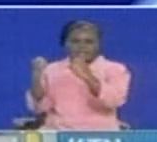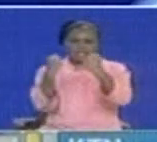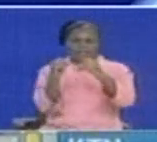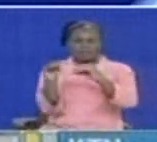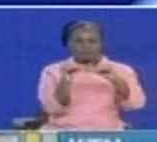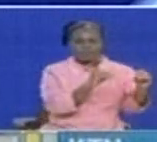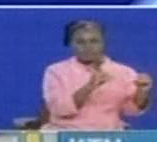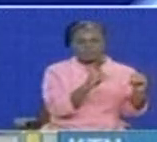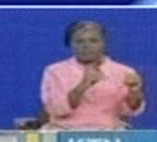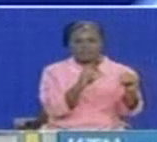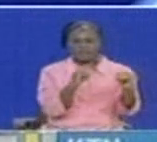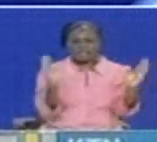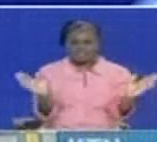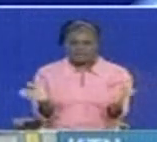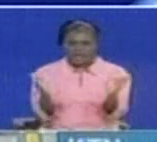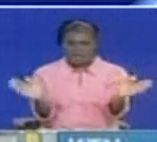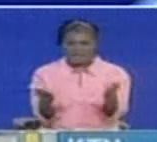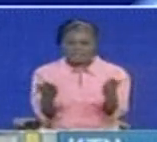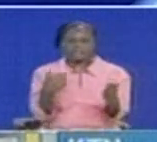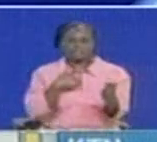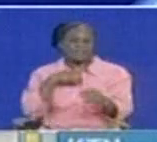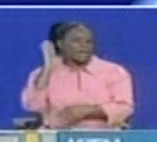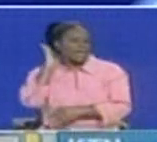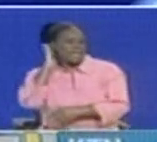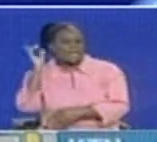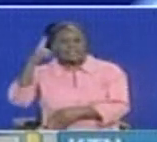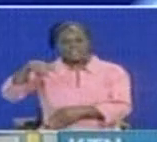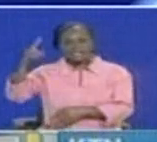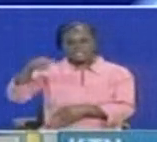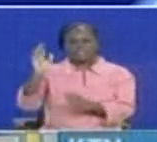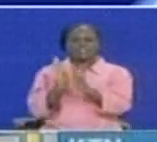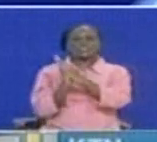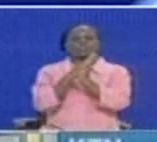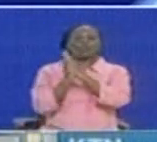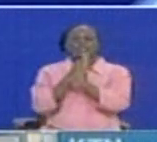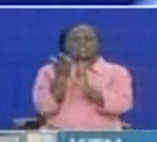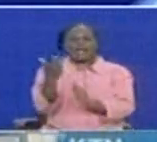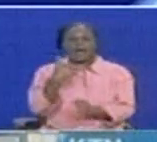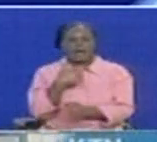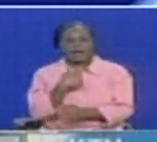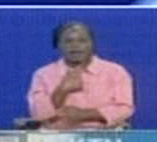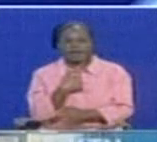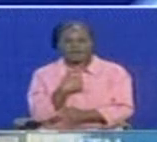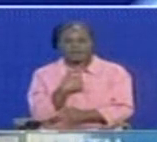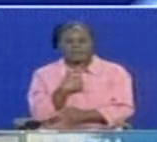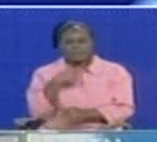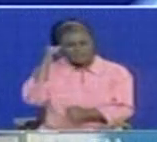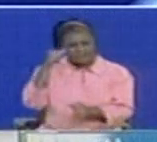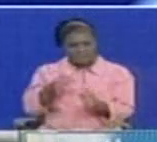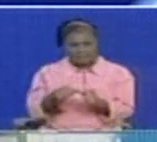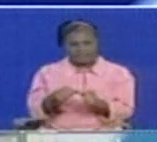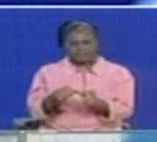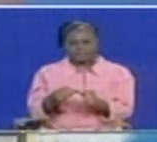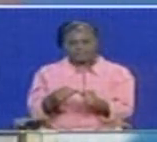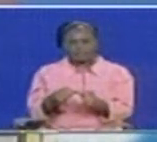And I'm really encouraged to hear one of our success stories is right here in the studio. One of your cameramen. Oh,